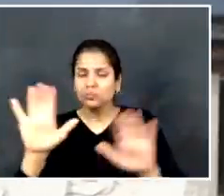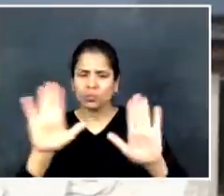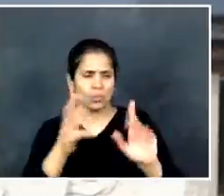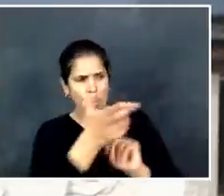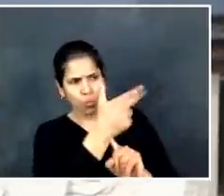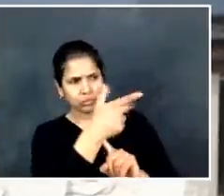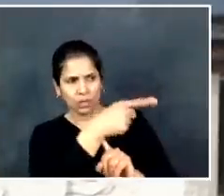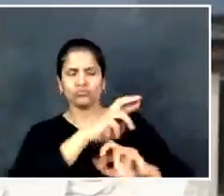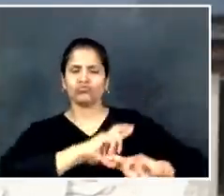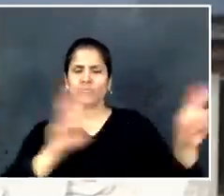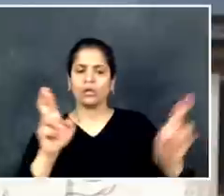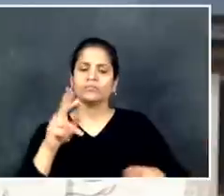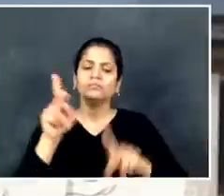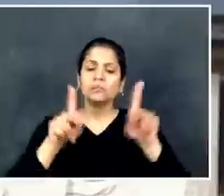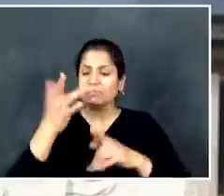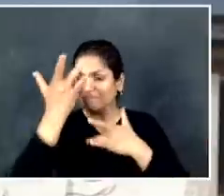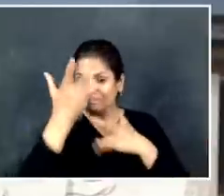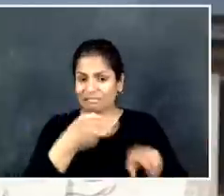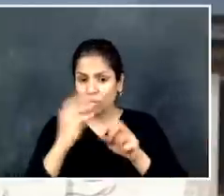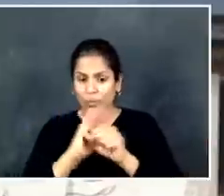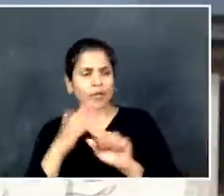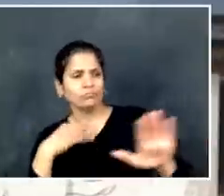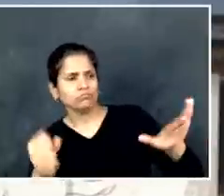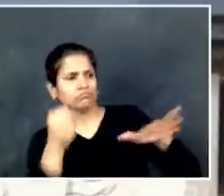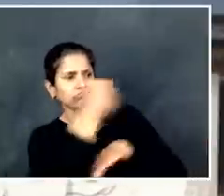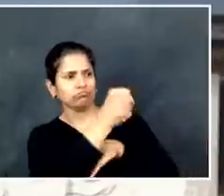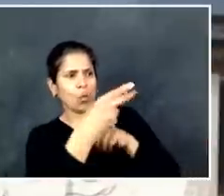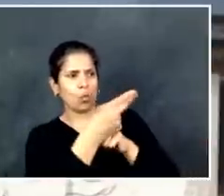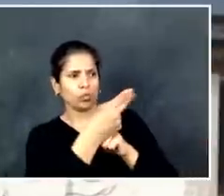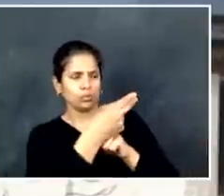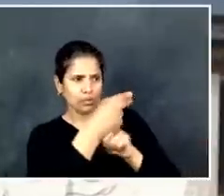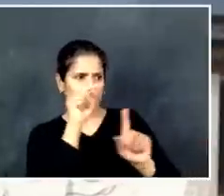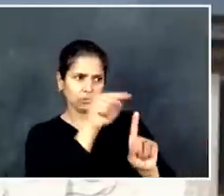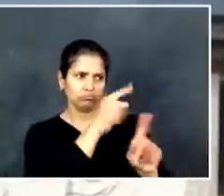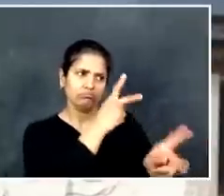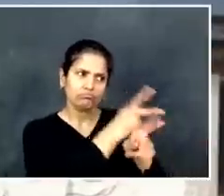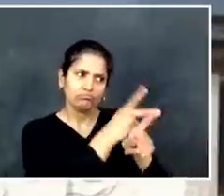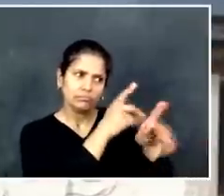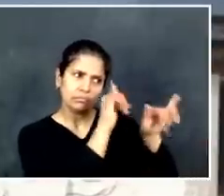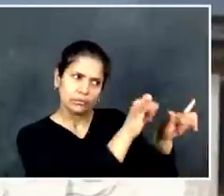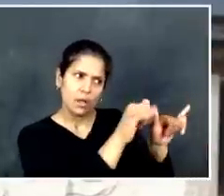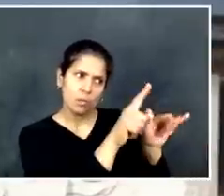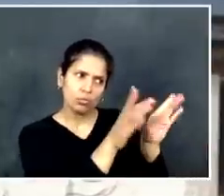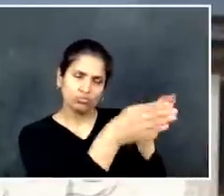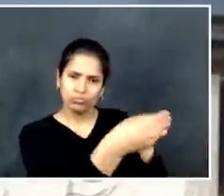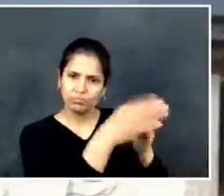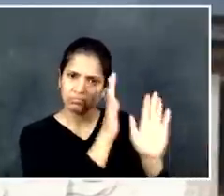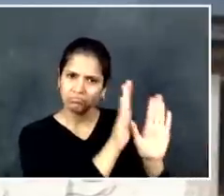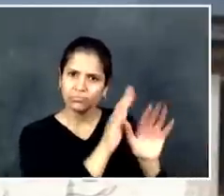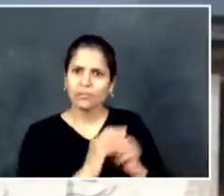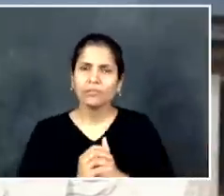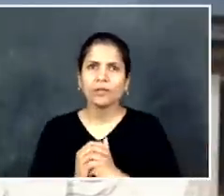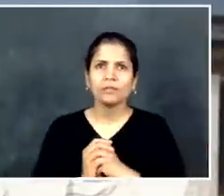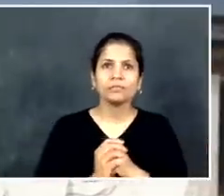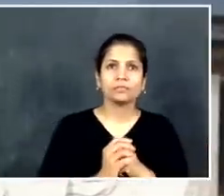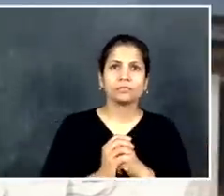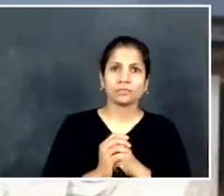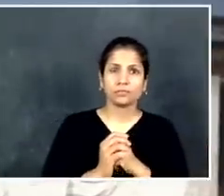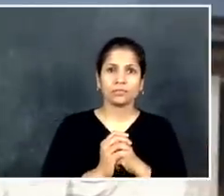of temperature checks, lots of people who, if anyone is positive or symptomatic,